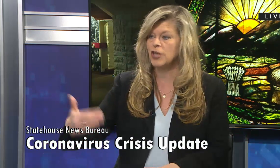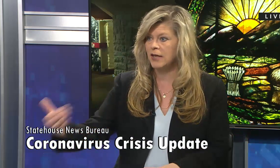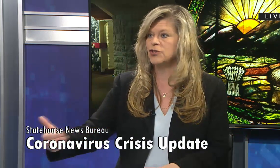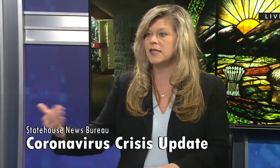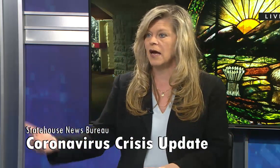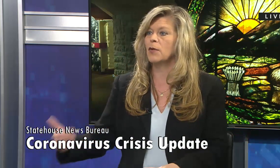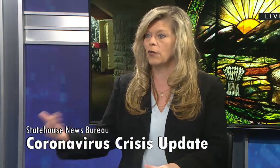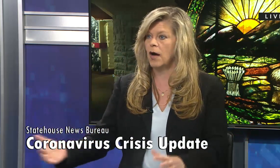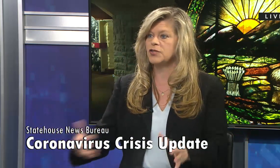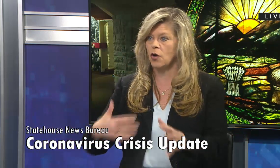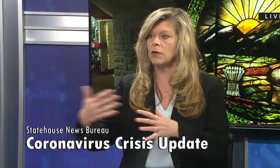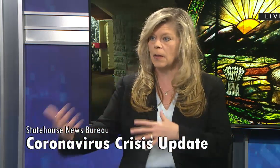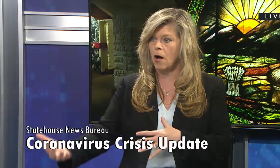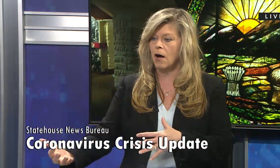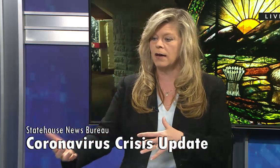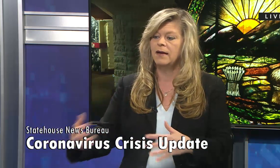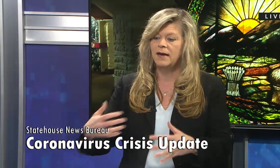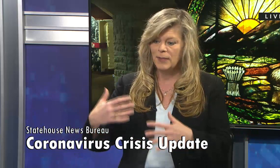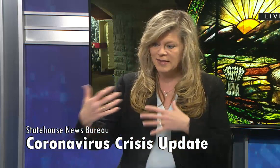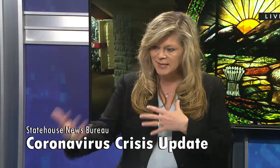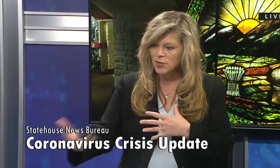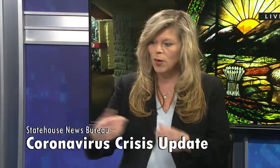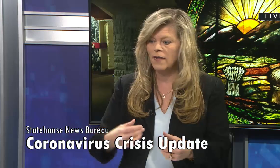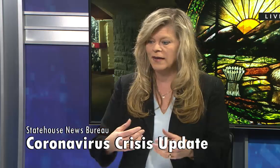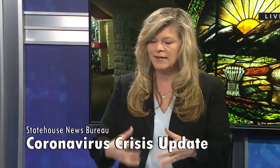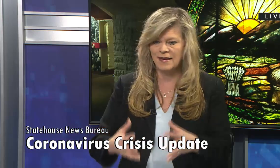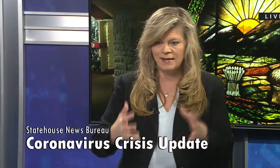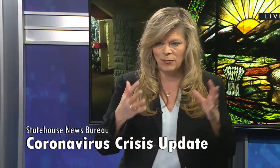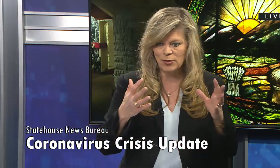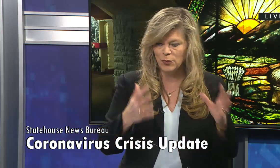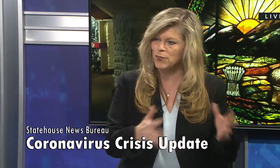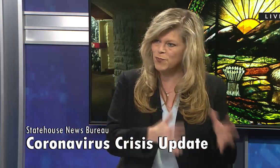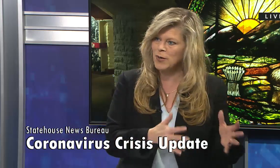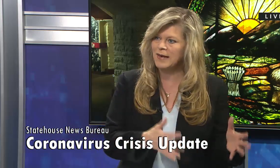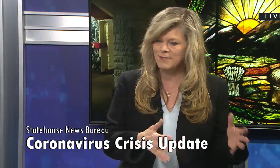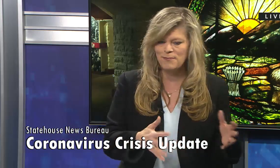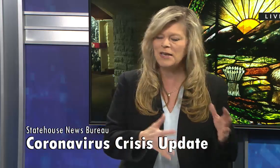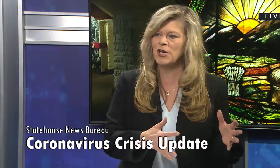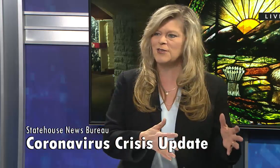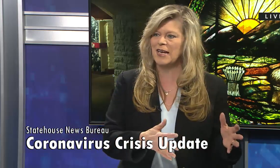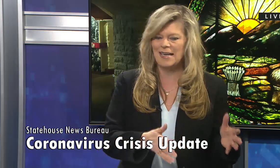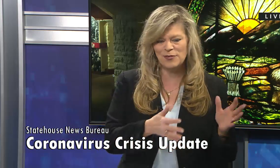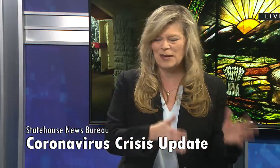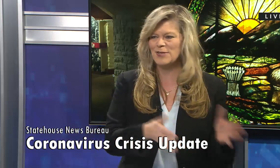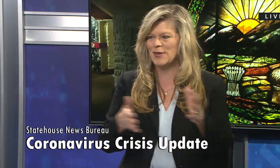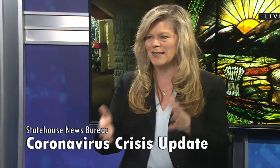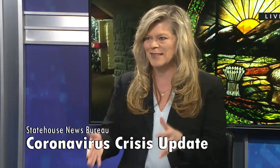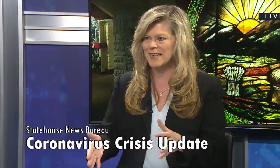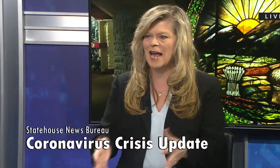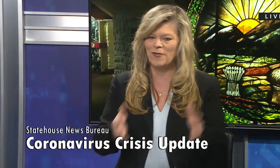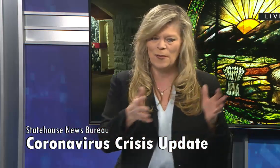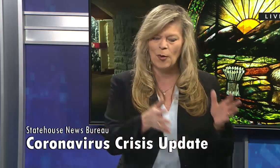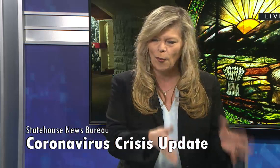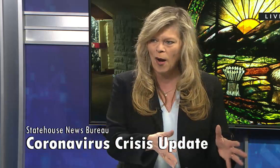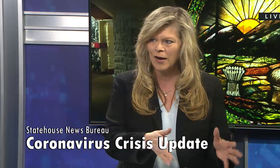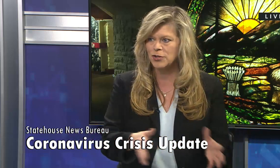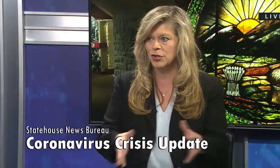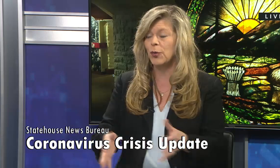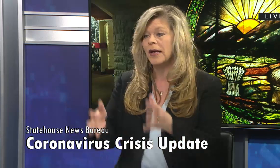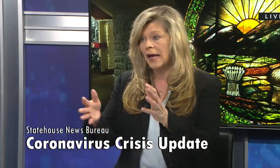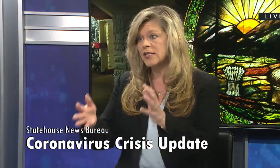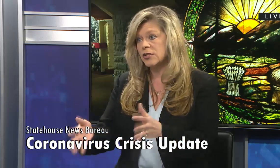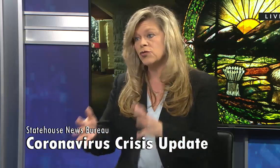are changes that come across all along, but this is one that was a pretty big change, I guess, from yesterday to today, from a